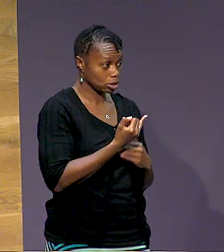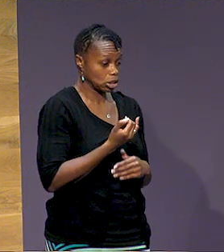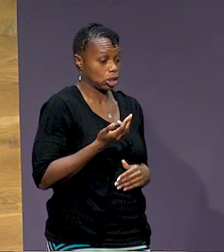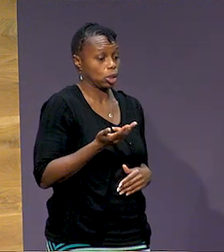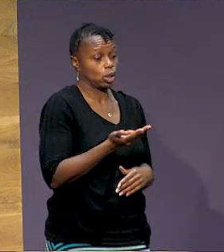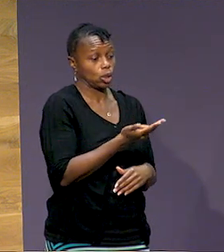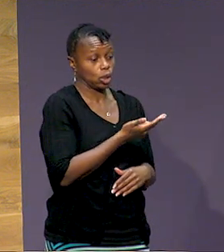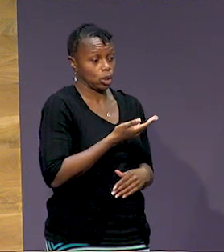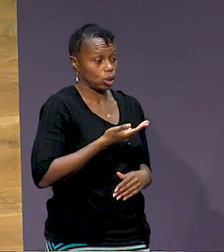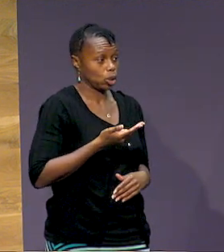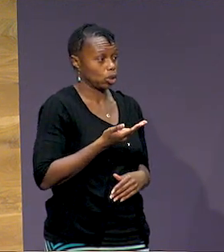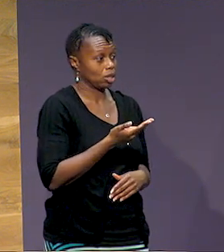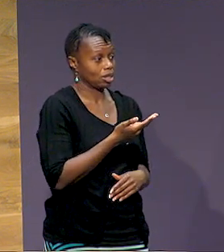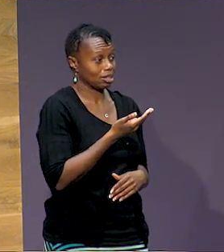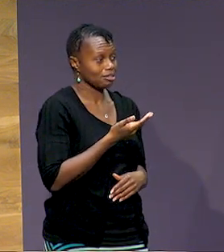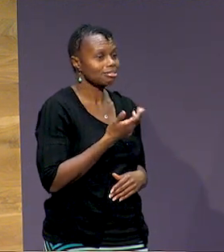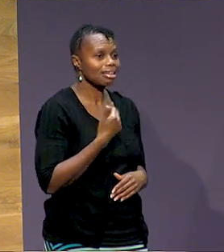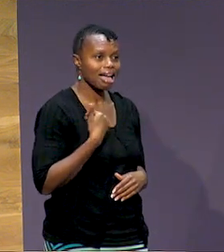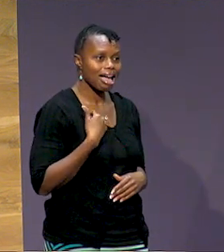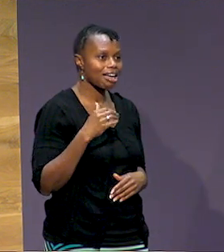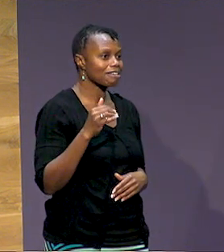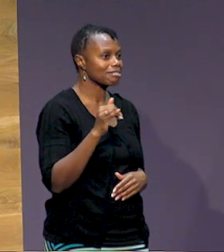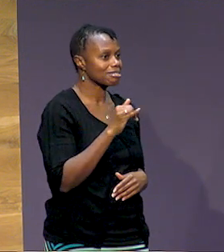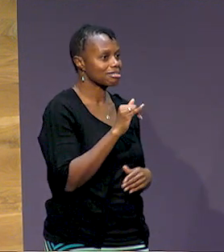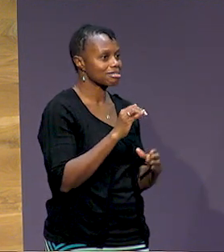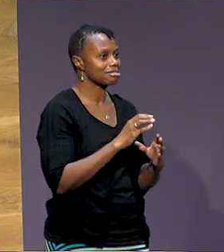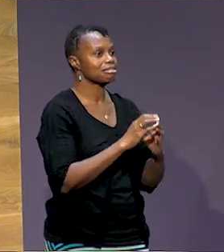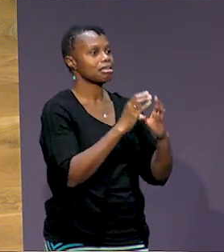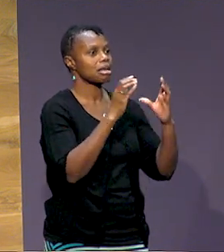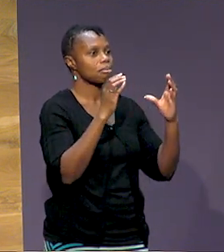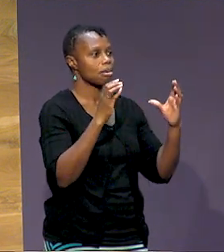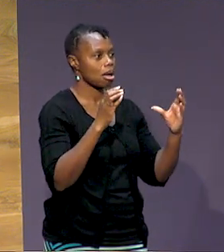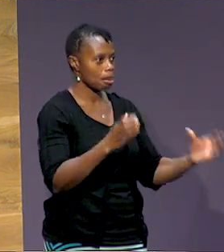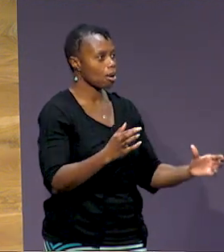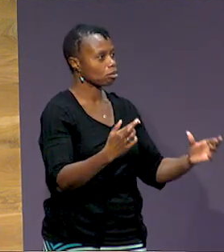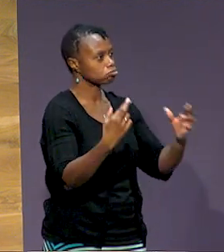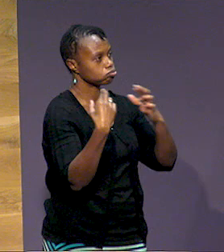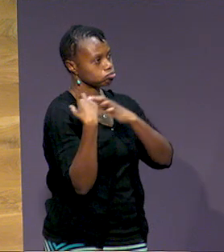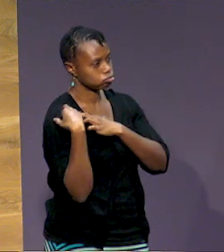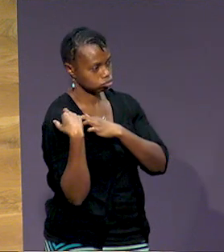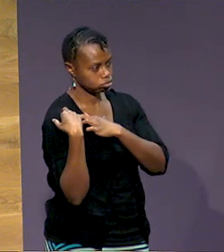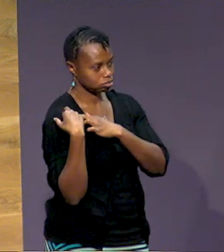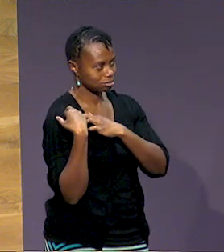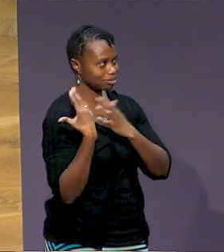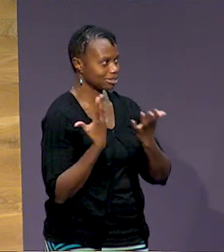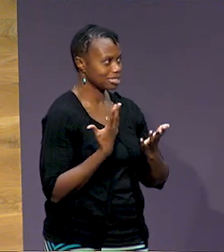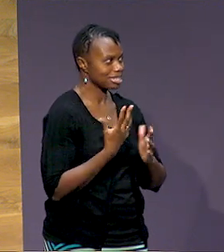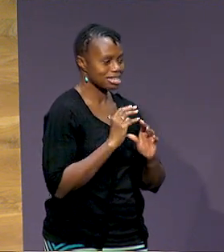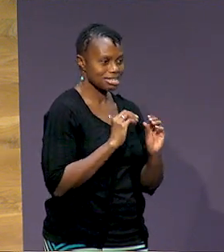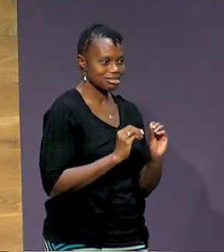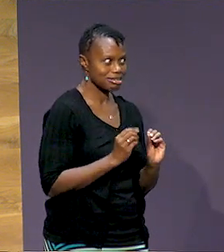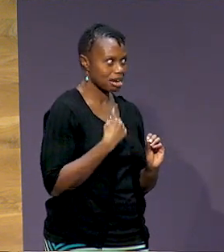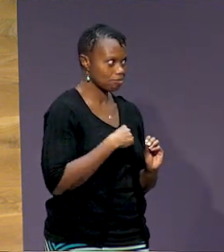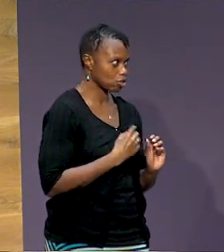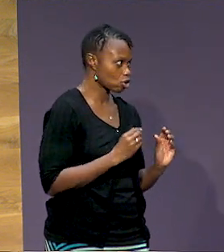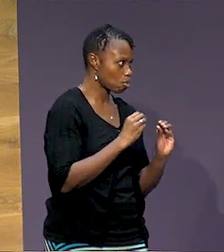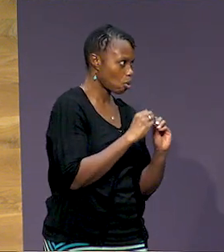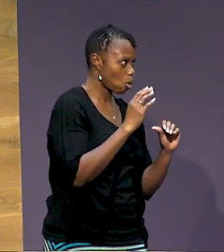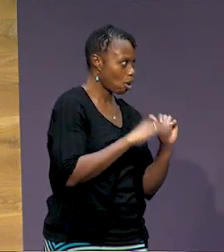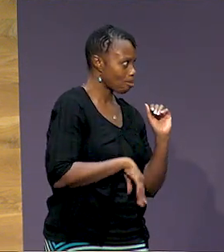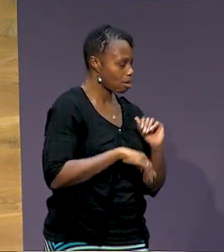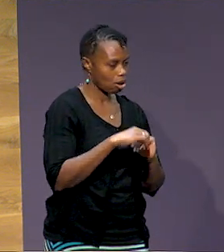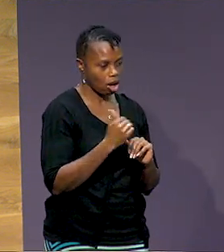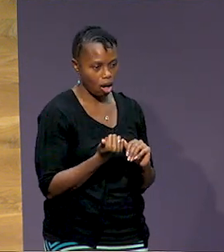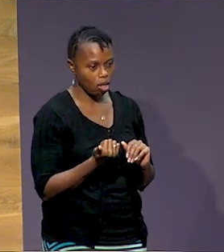us have the same amount of responsibility, and none of us is more than the other. Like, we don't even